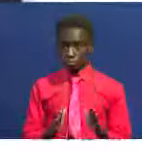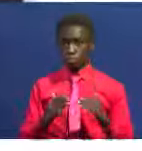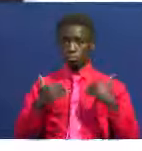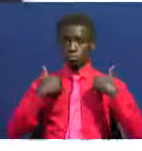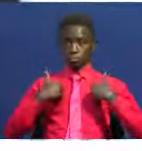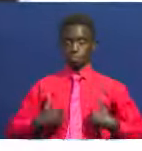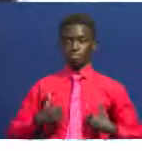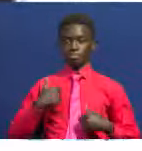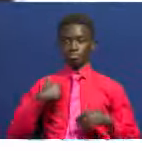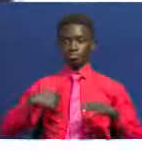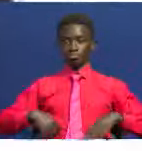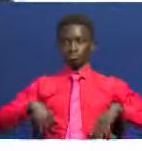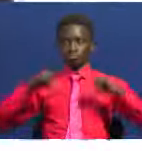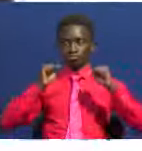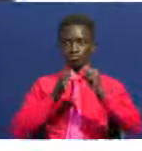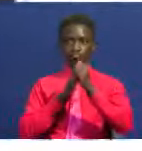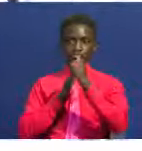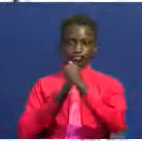kwa hii area yetu.